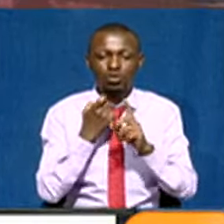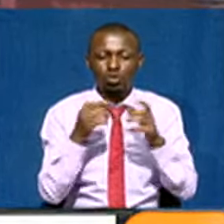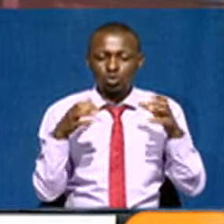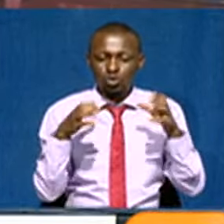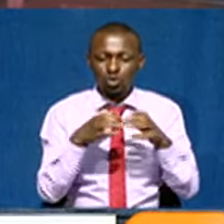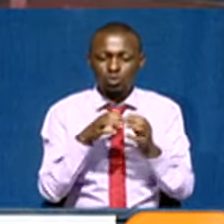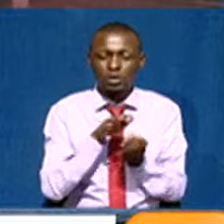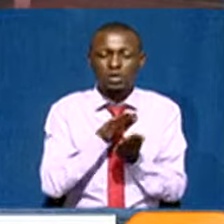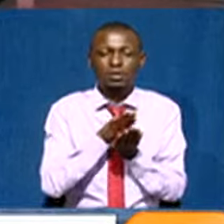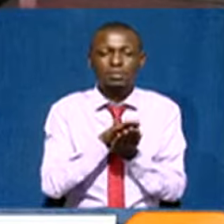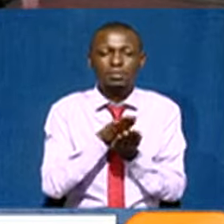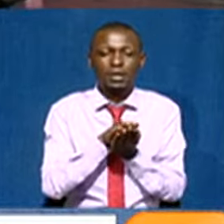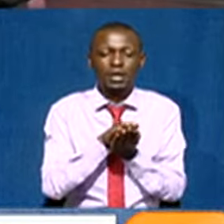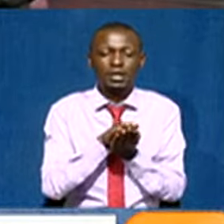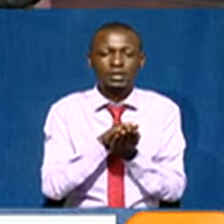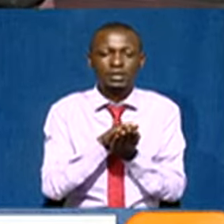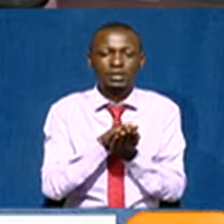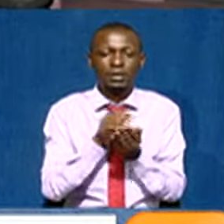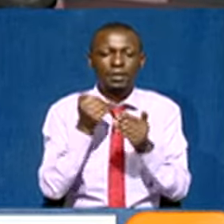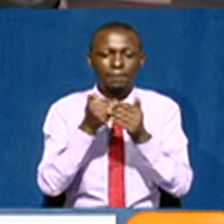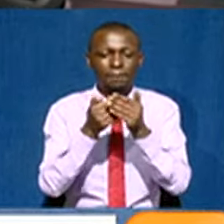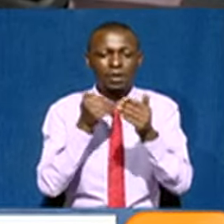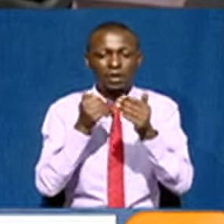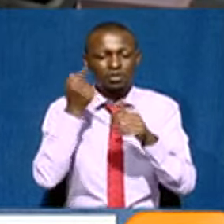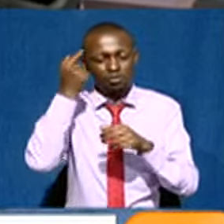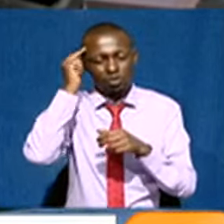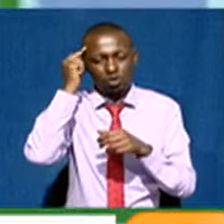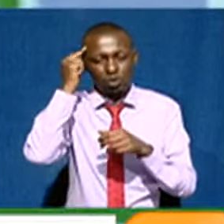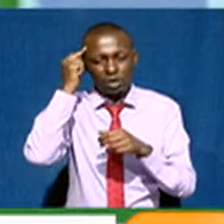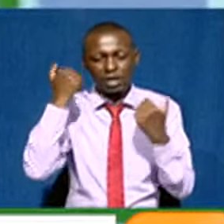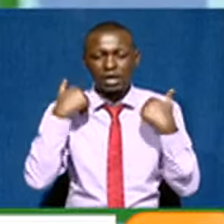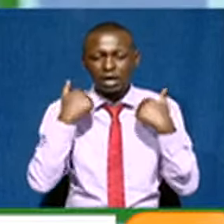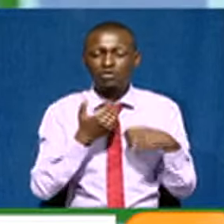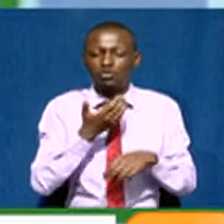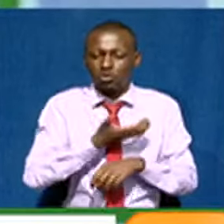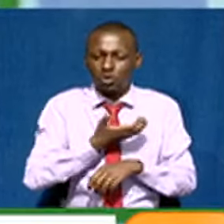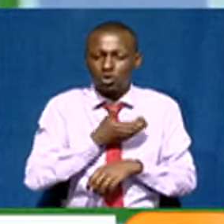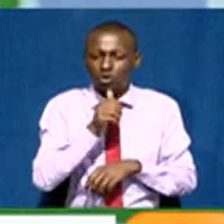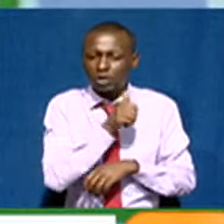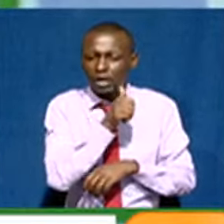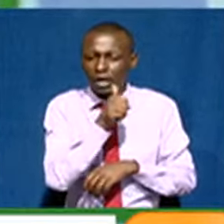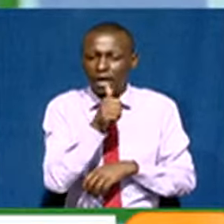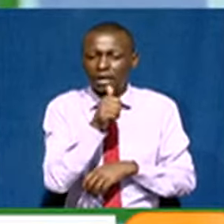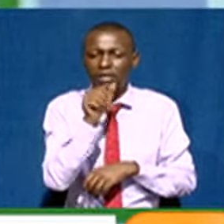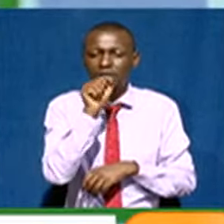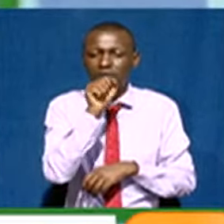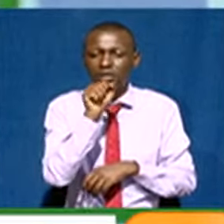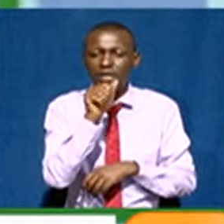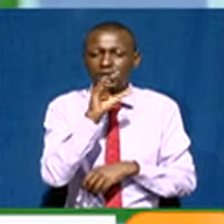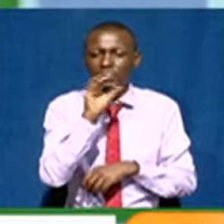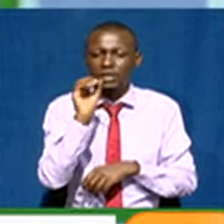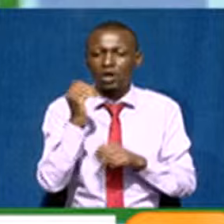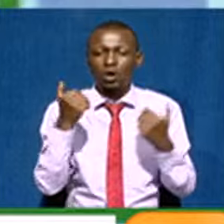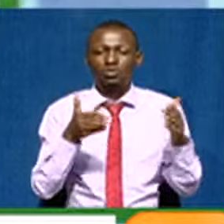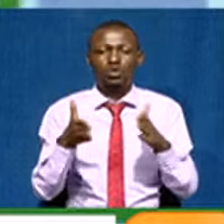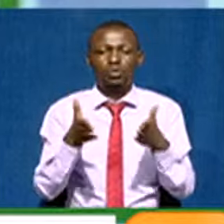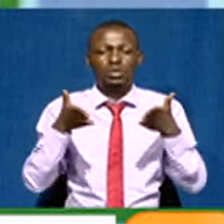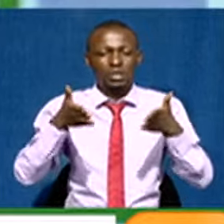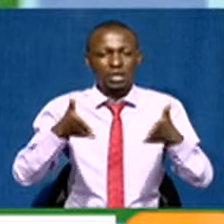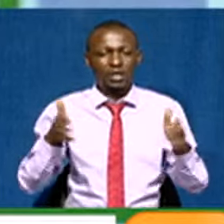industry that we thought they're already taken care of. So it is quite an opportunity for us, and we probably